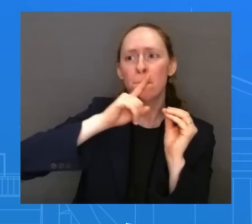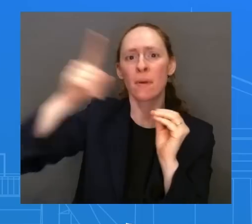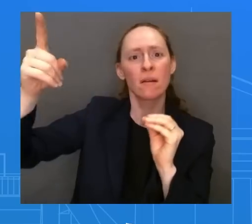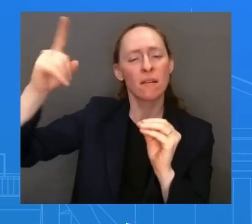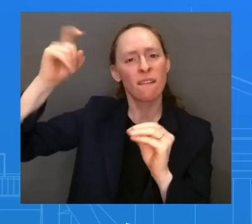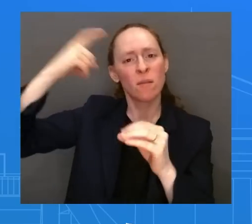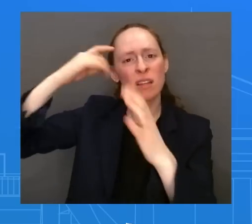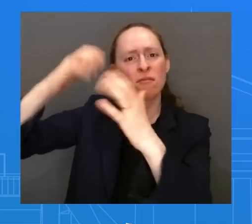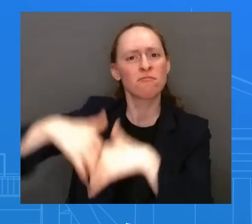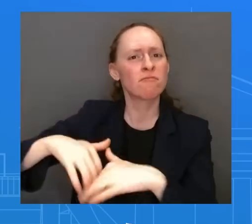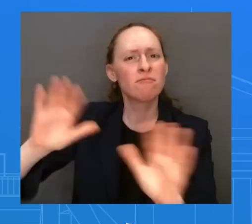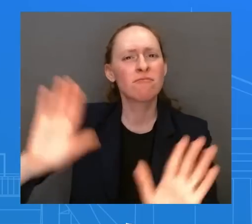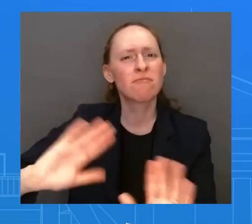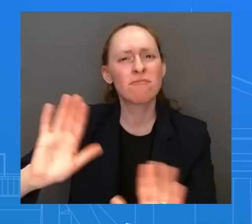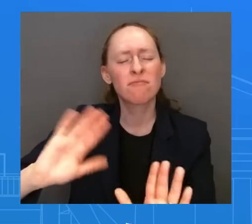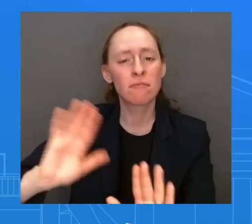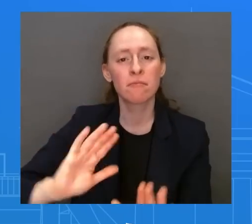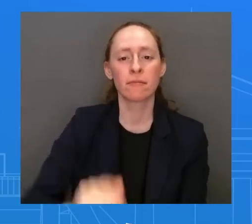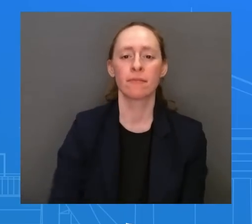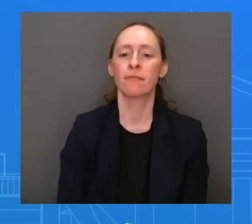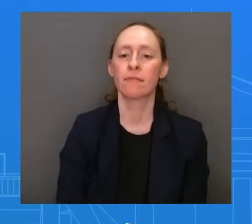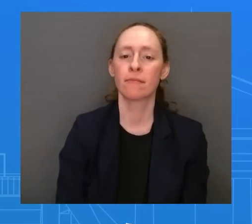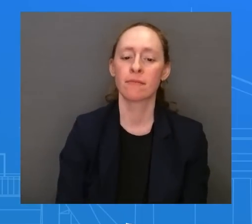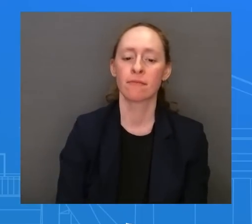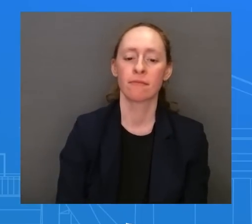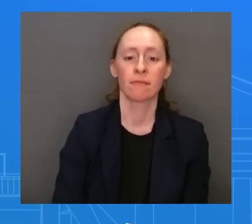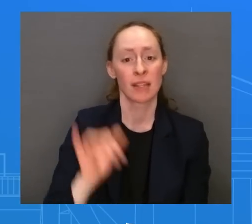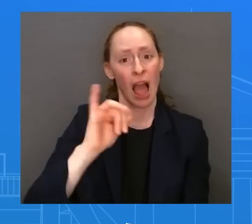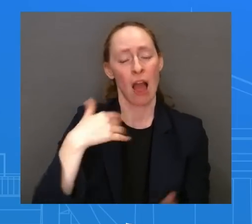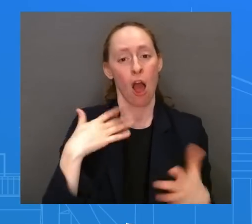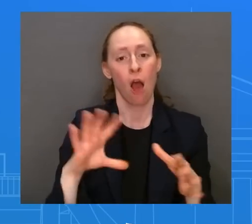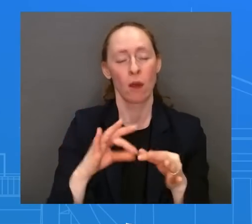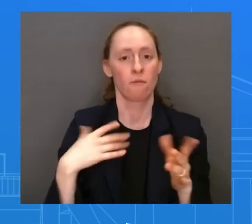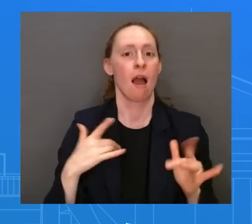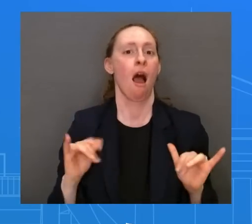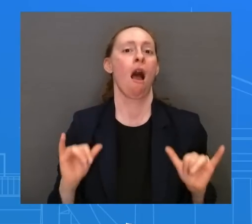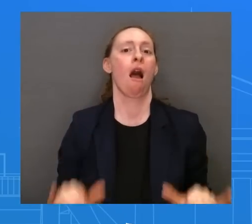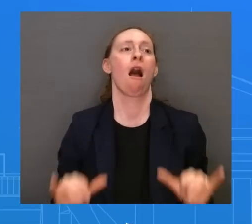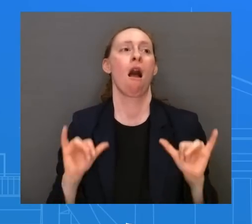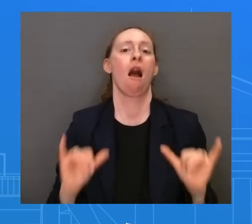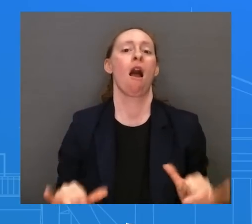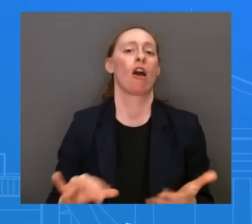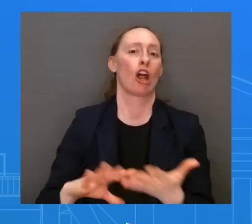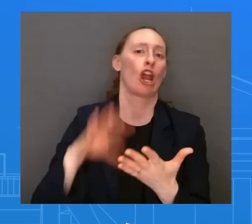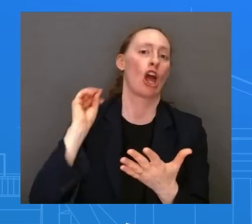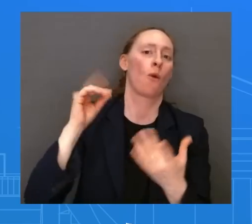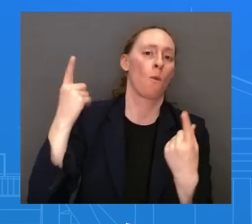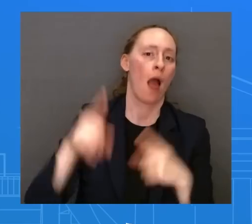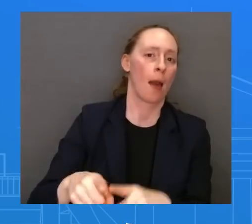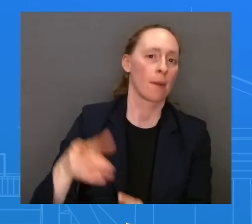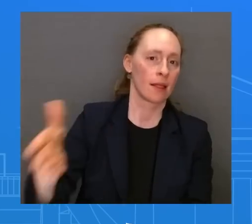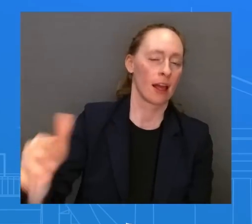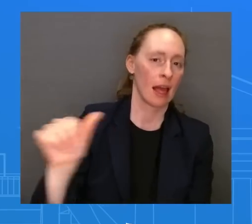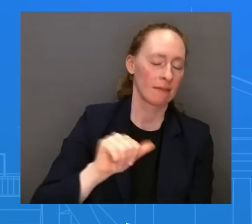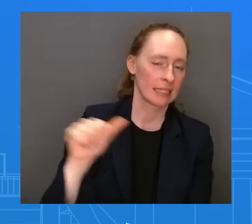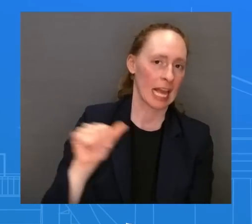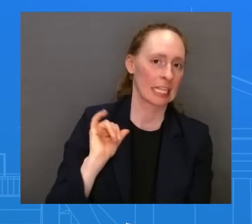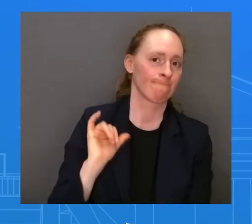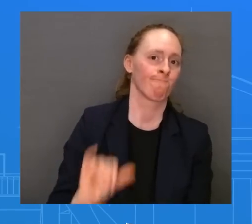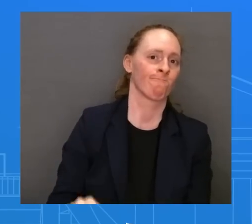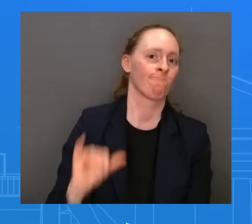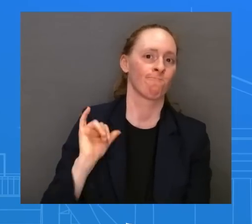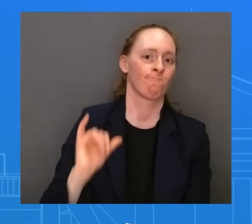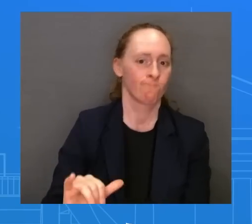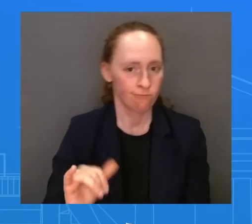we applied that lesson in Ukraine and Ethiopia that being aggressive in the information space and being willing to move a little sooner